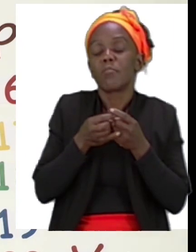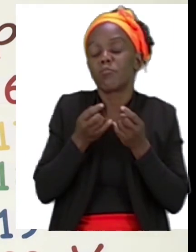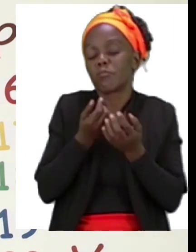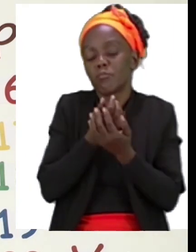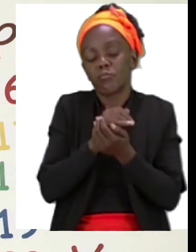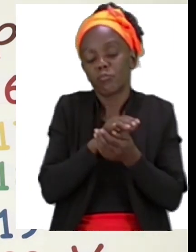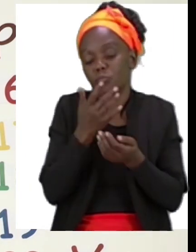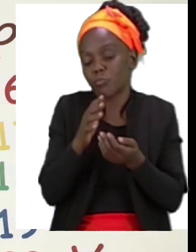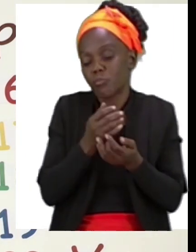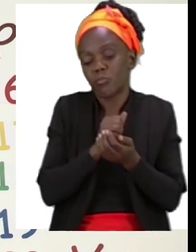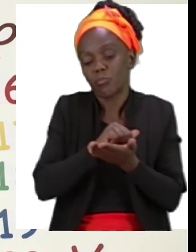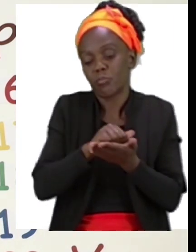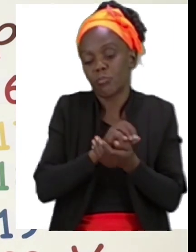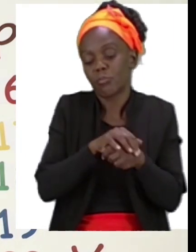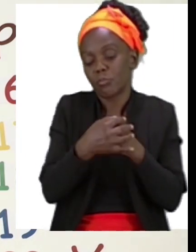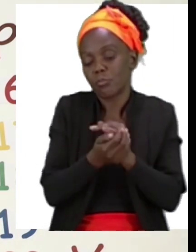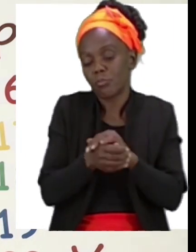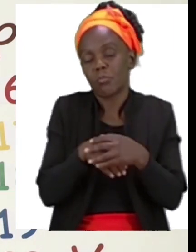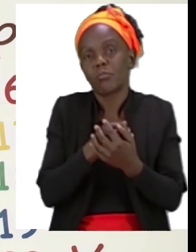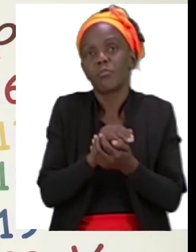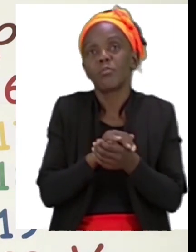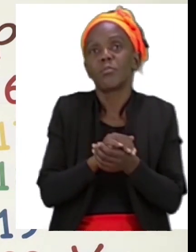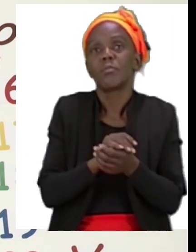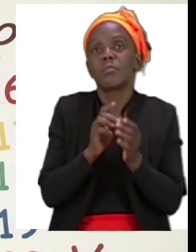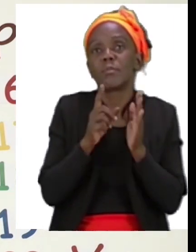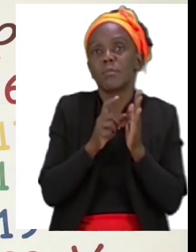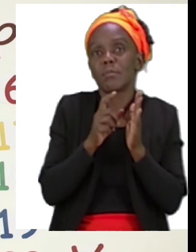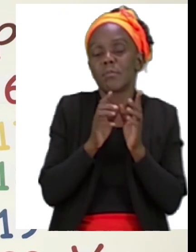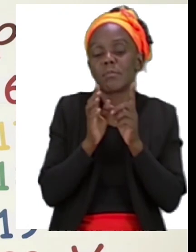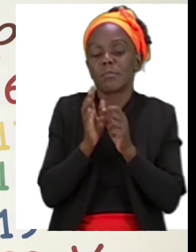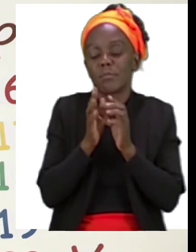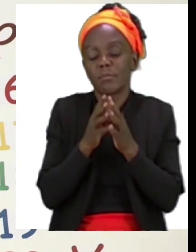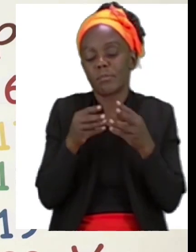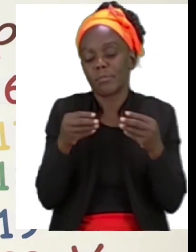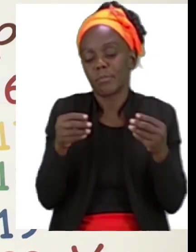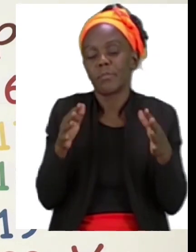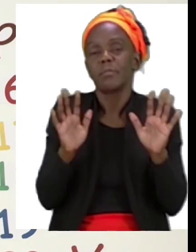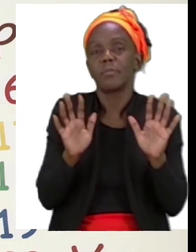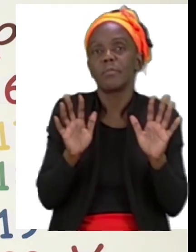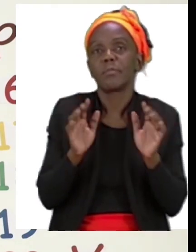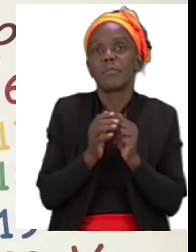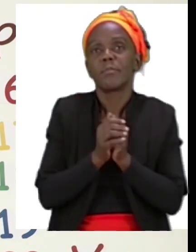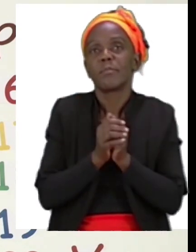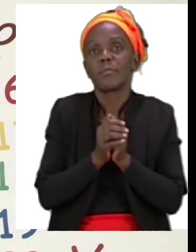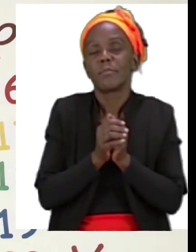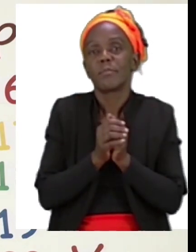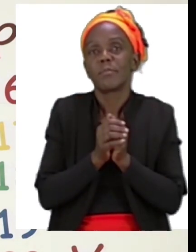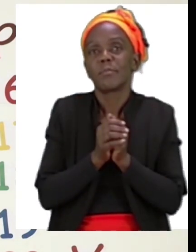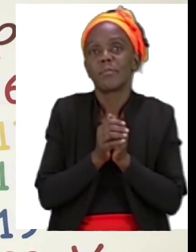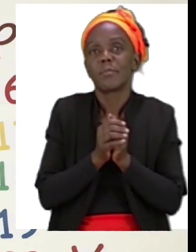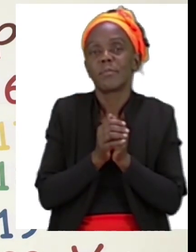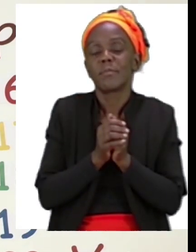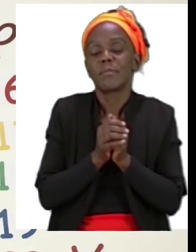clean our hands. So make sure your hands are dry before you touch anything else. I want to go outside and play